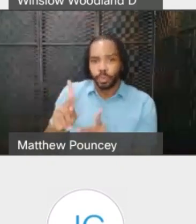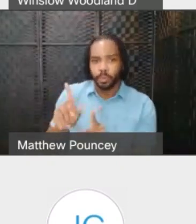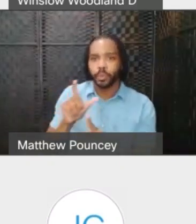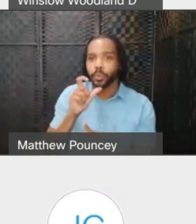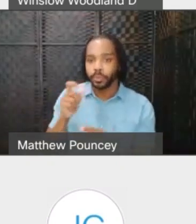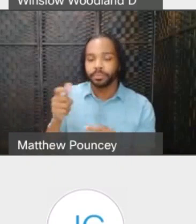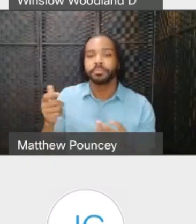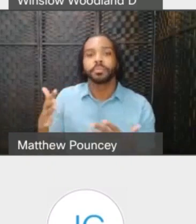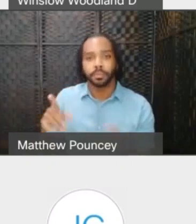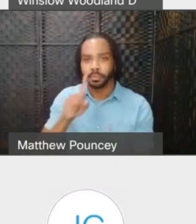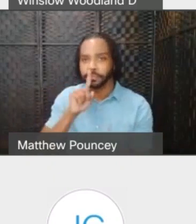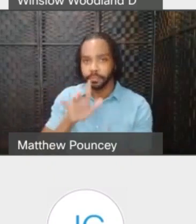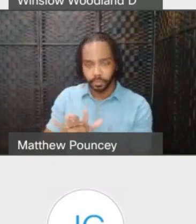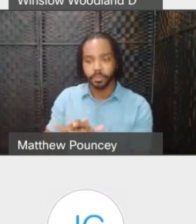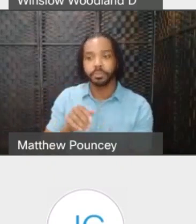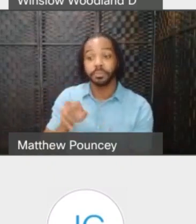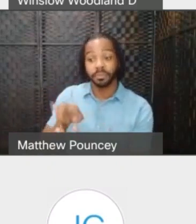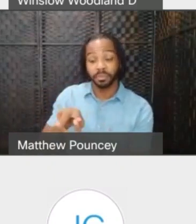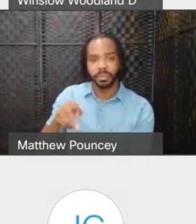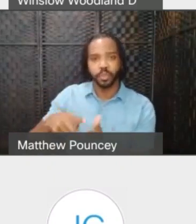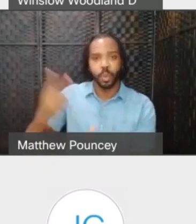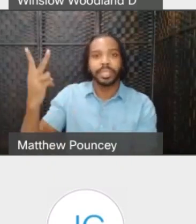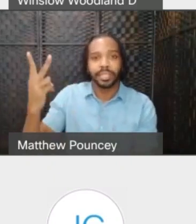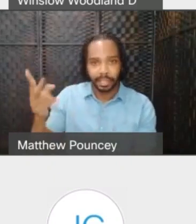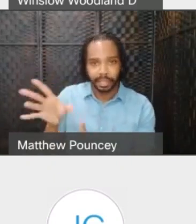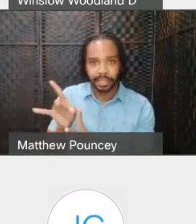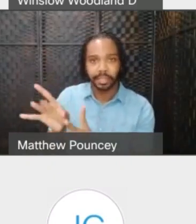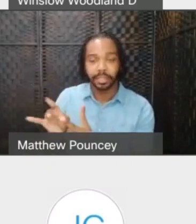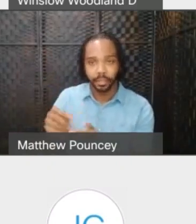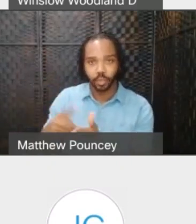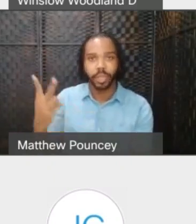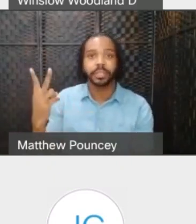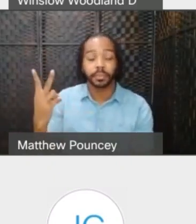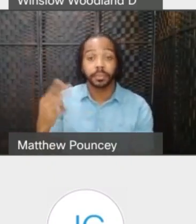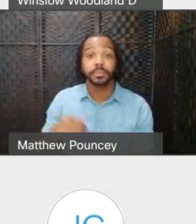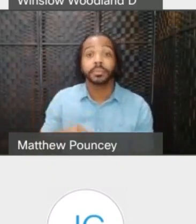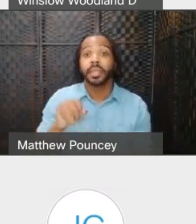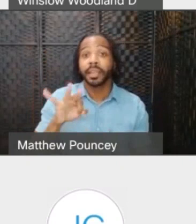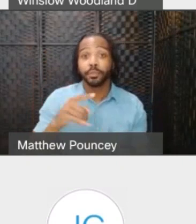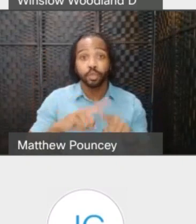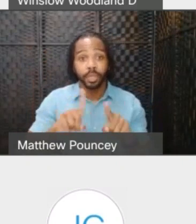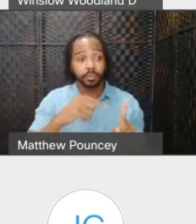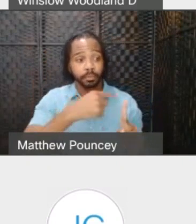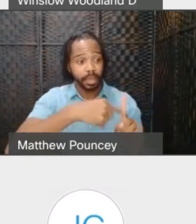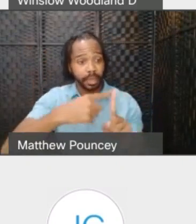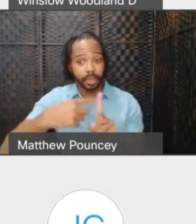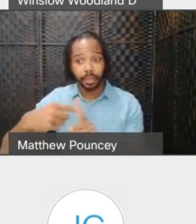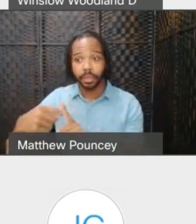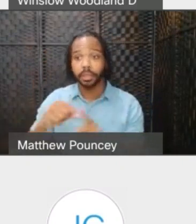have confirmed cases twice. So if you look at the monthly numbers, you'll see that they add